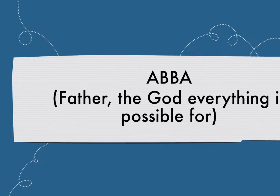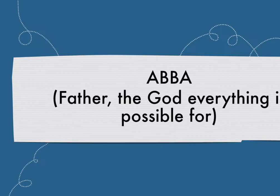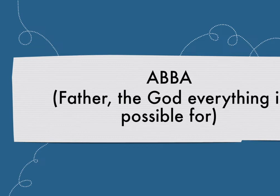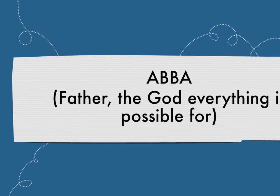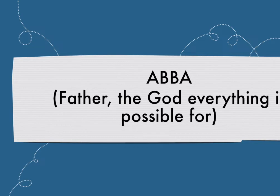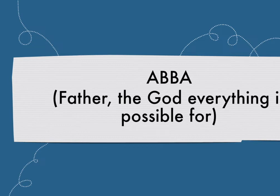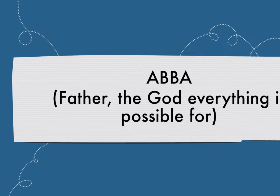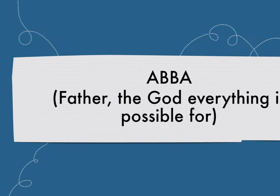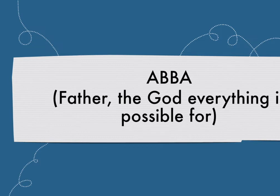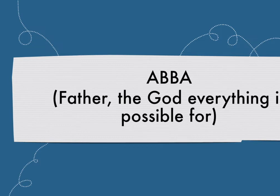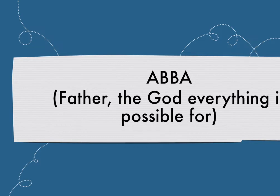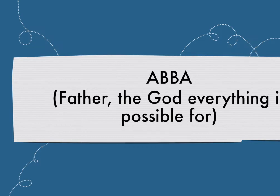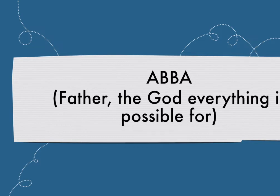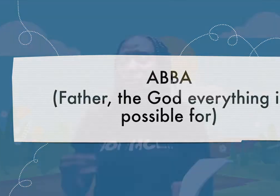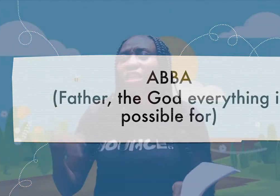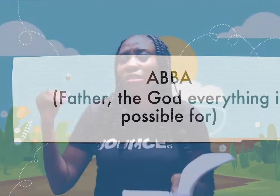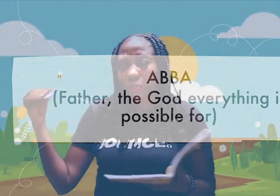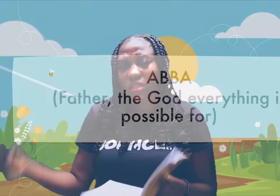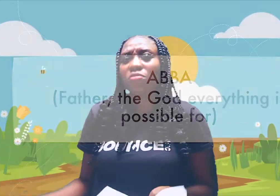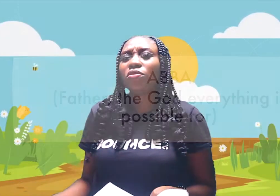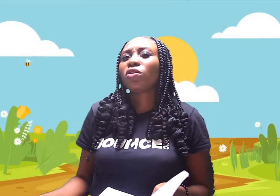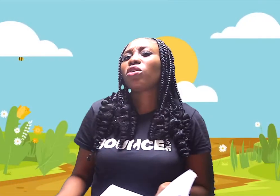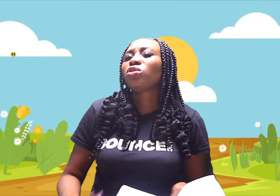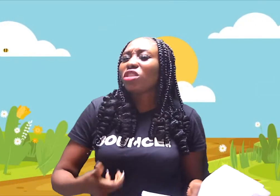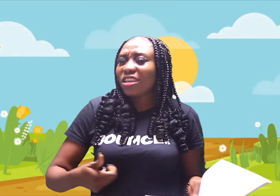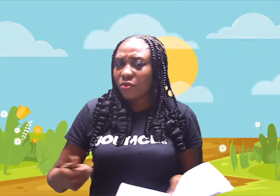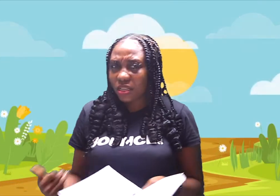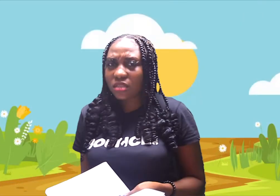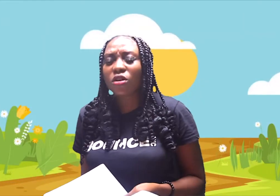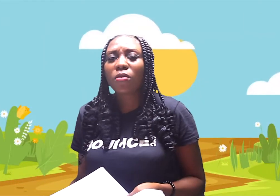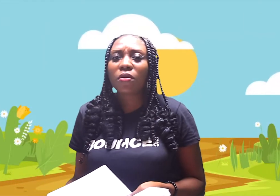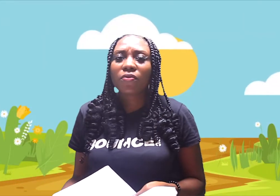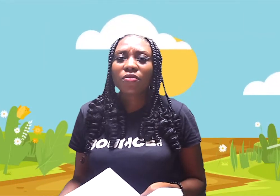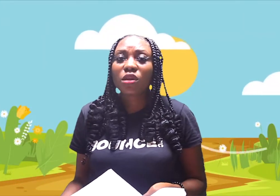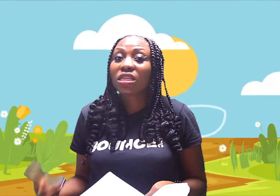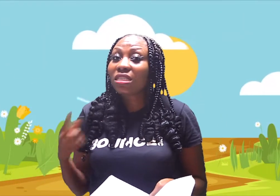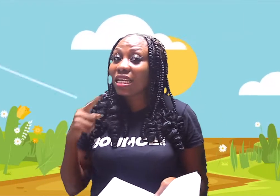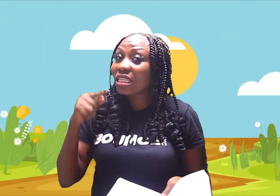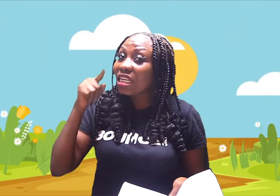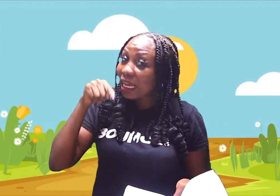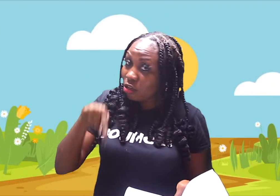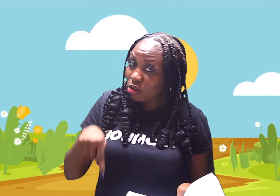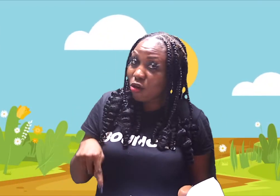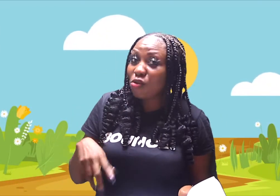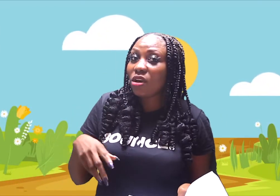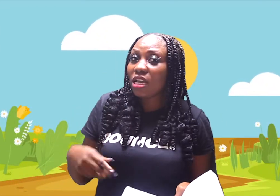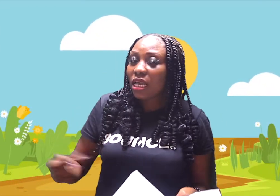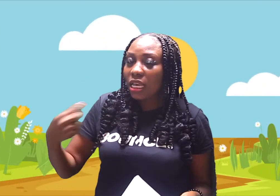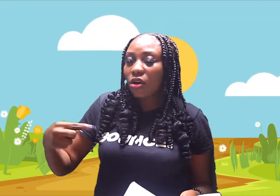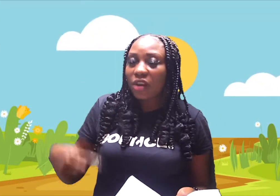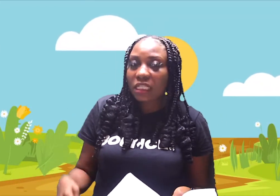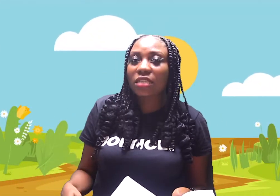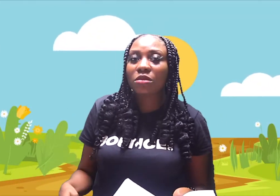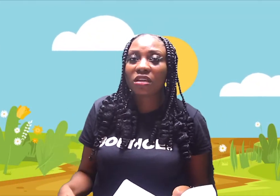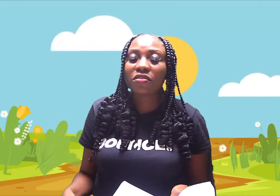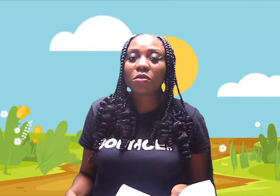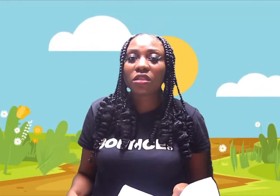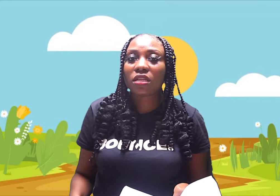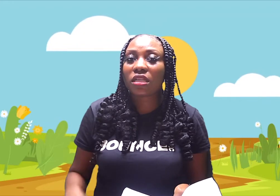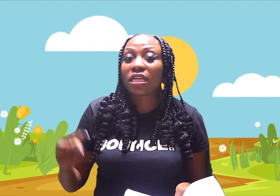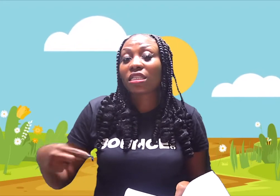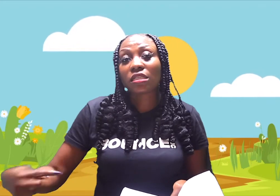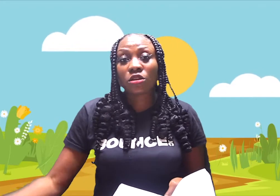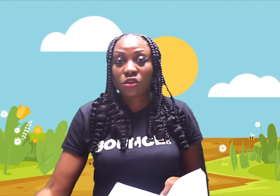is possible for. So he knew that it's possible for God to take away this cup, but he said, "I know." He corrected